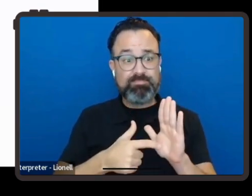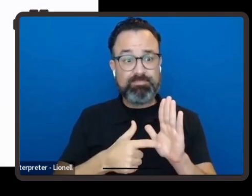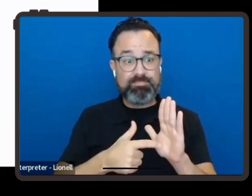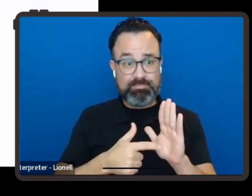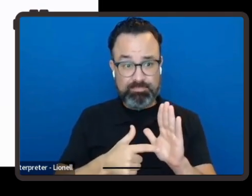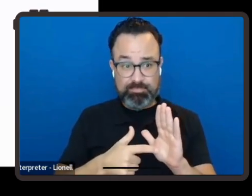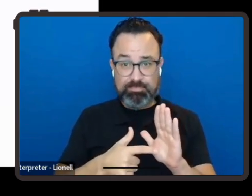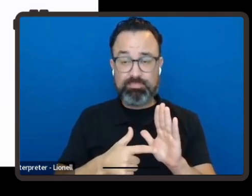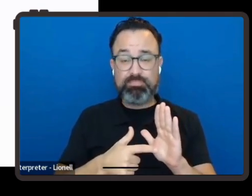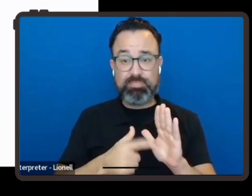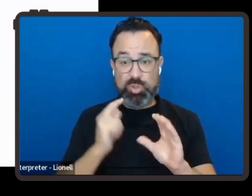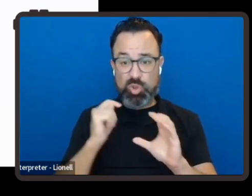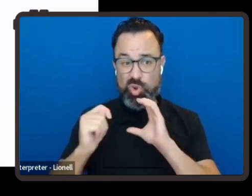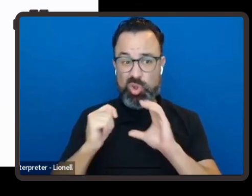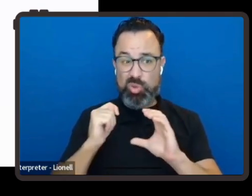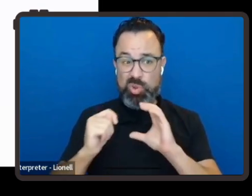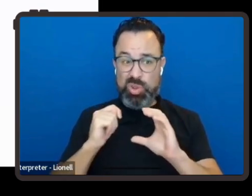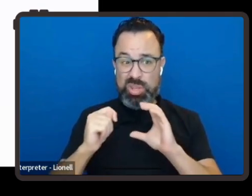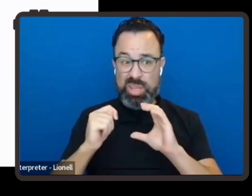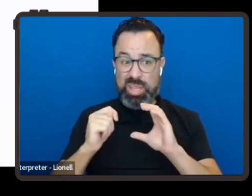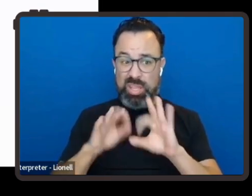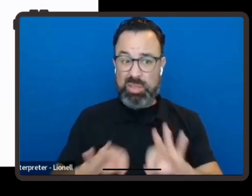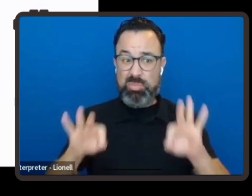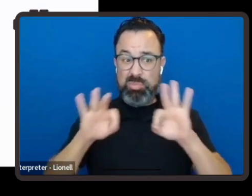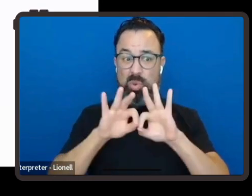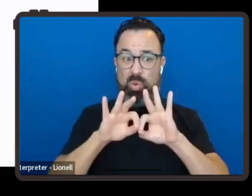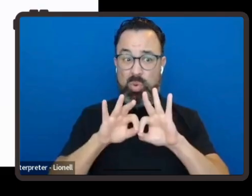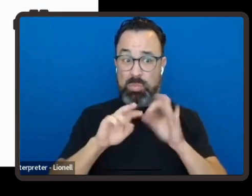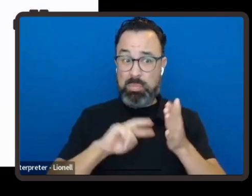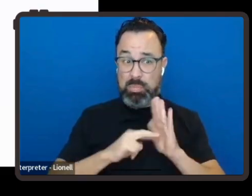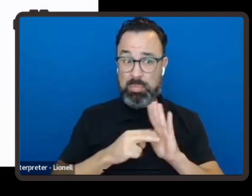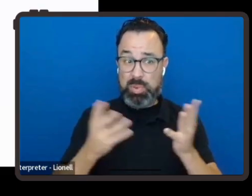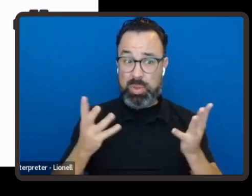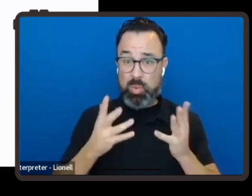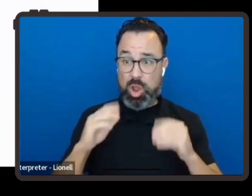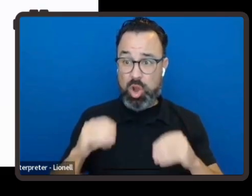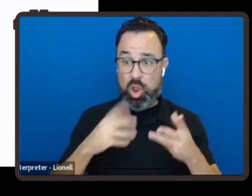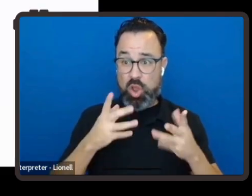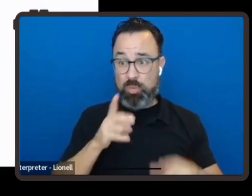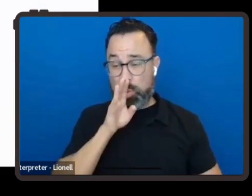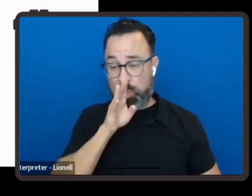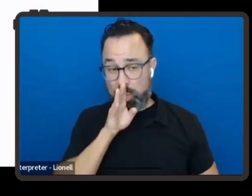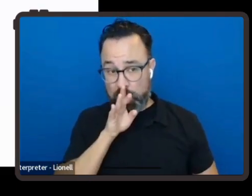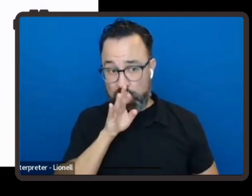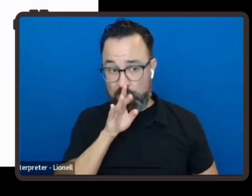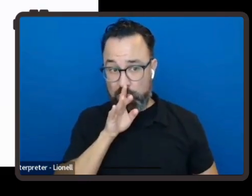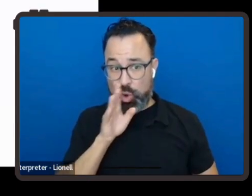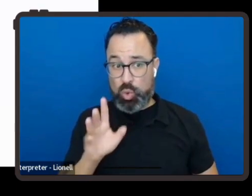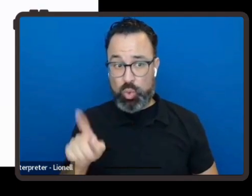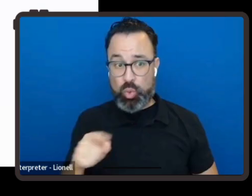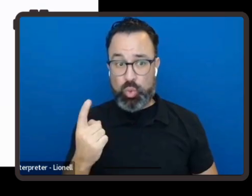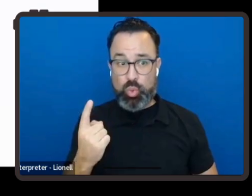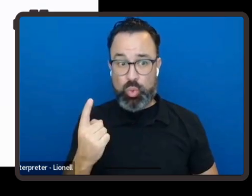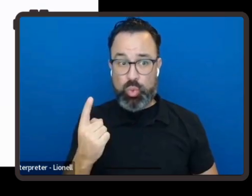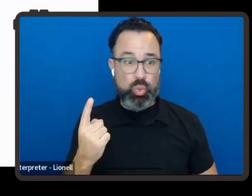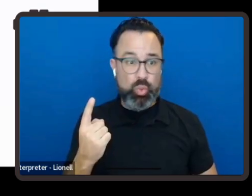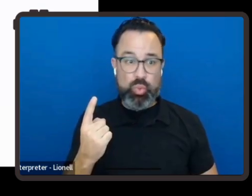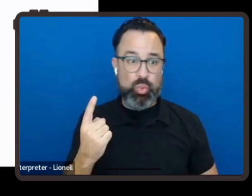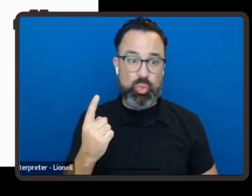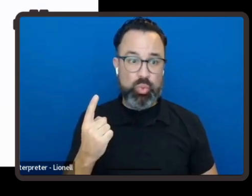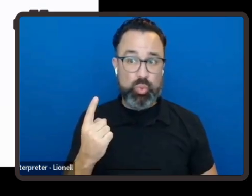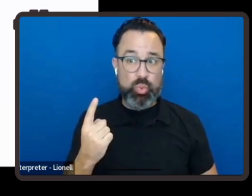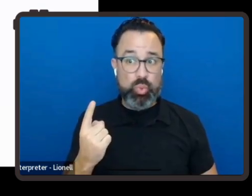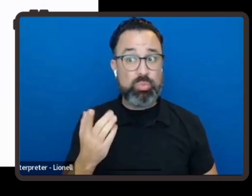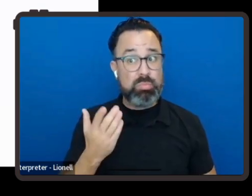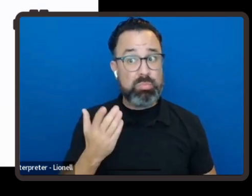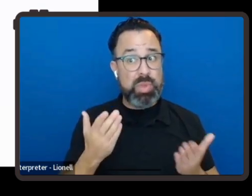is. That means to offer more than just spoken language, even if your child or the adult is able to